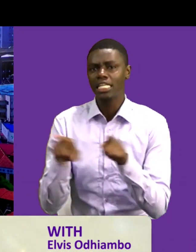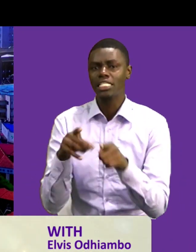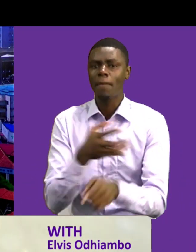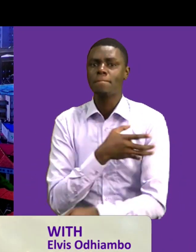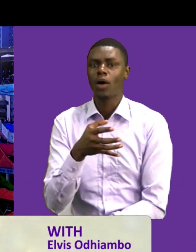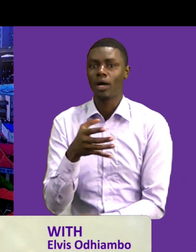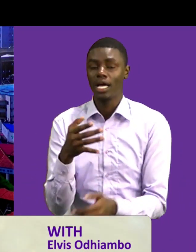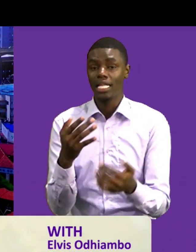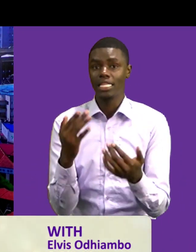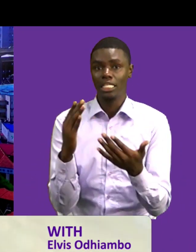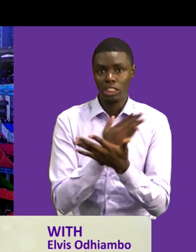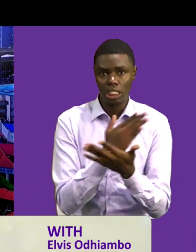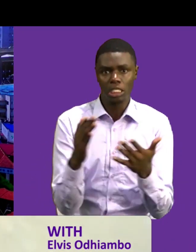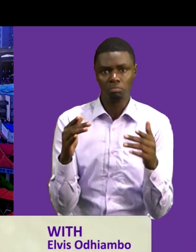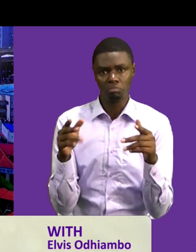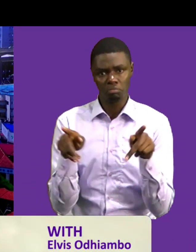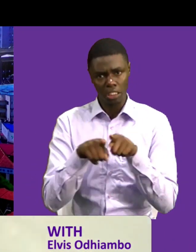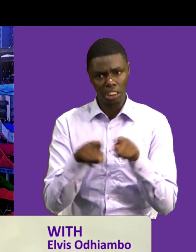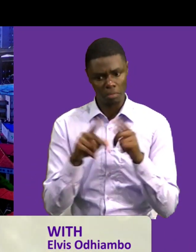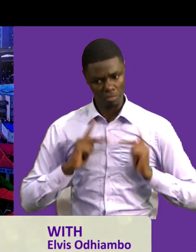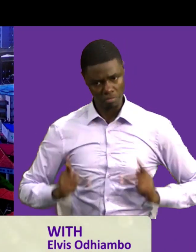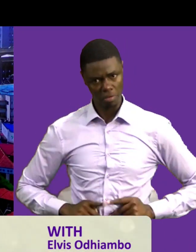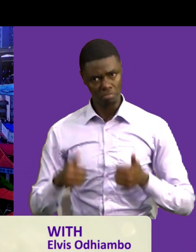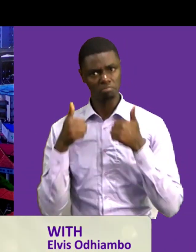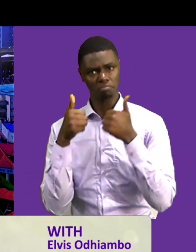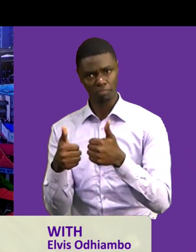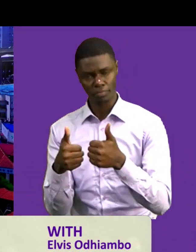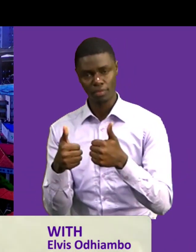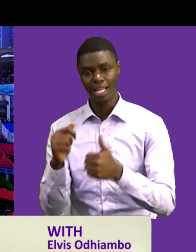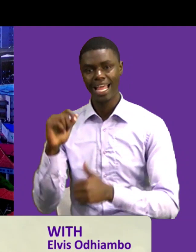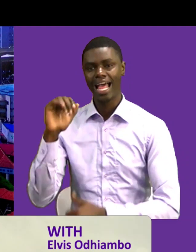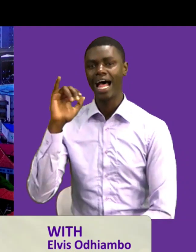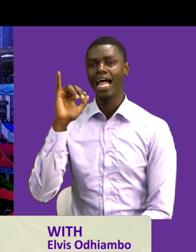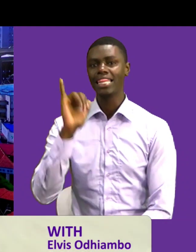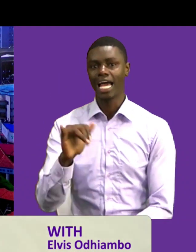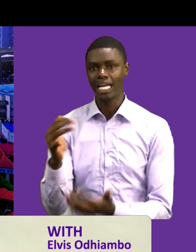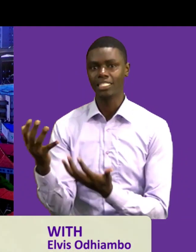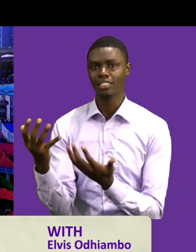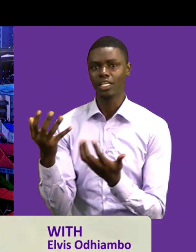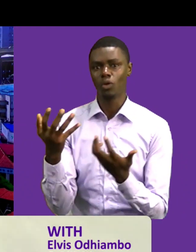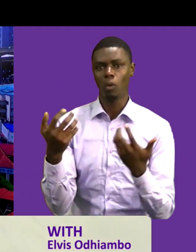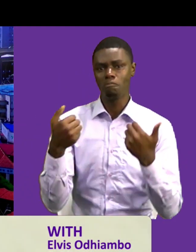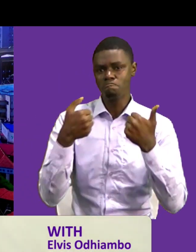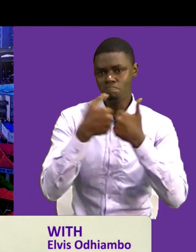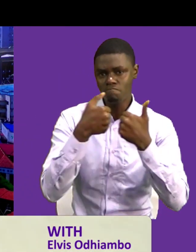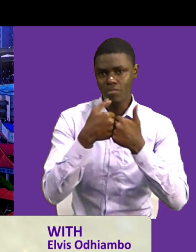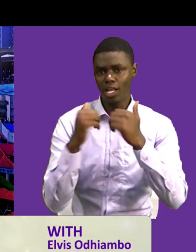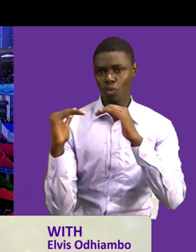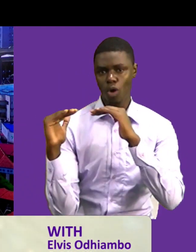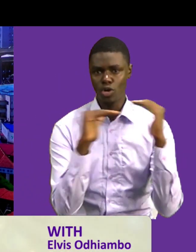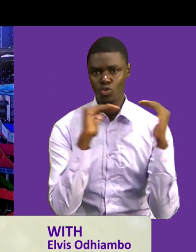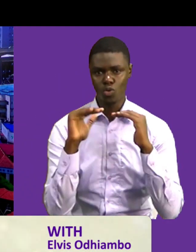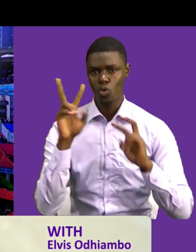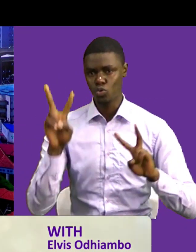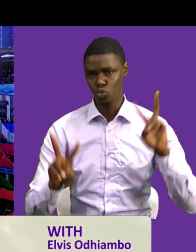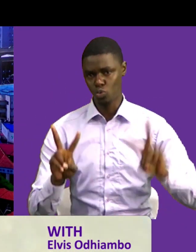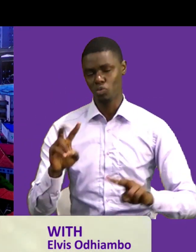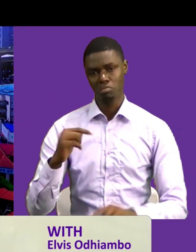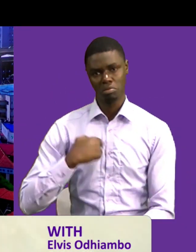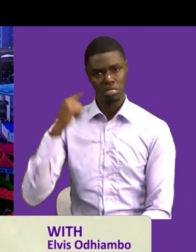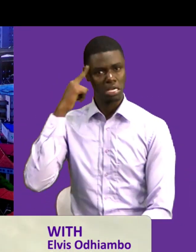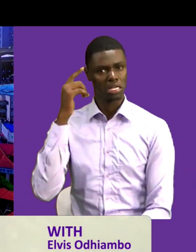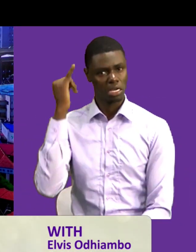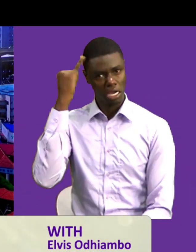power, they shared the same physique, so that brought the game at least to a draw. Think so.